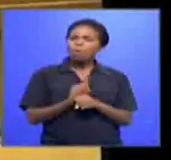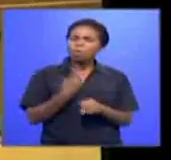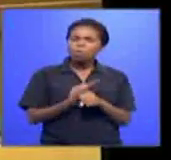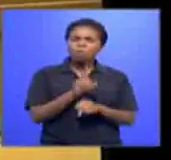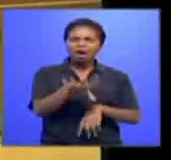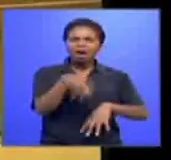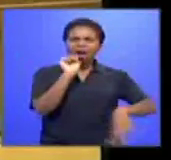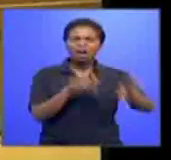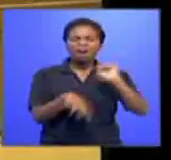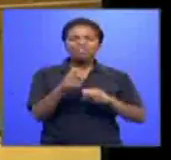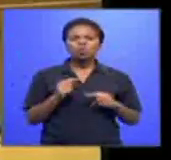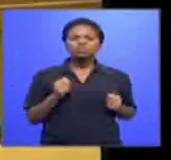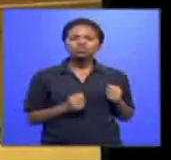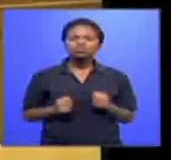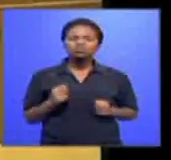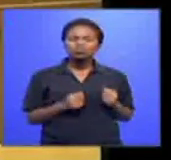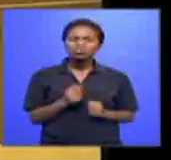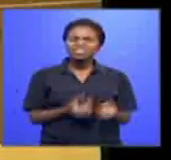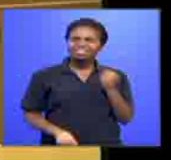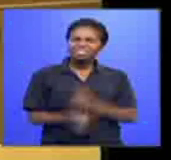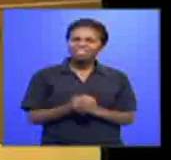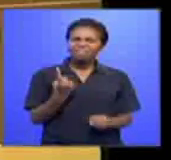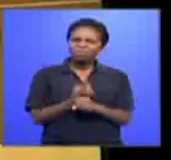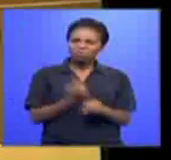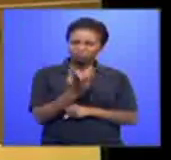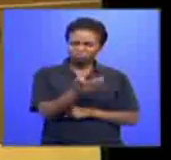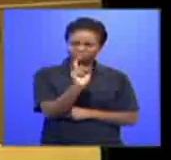victims of this heinous crime.